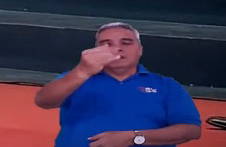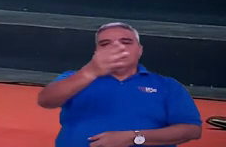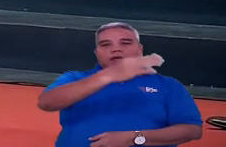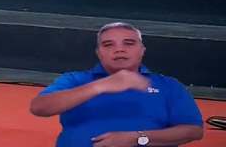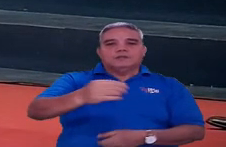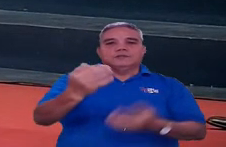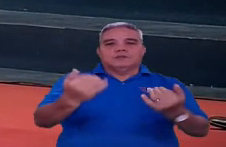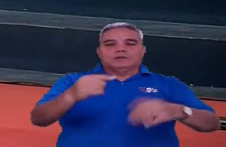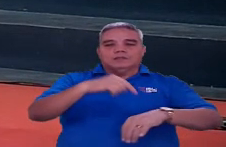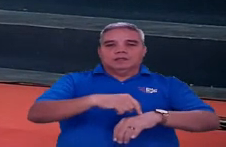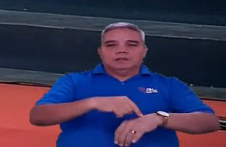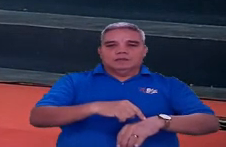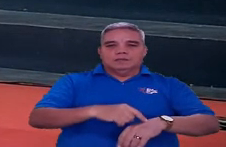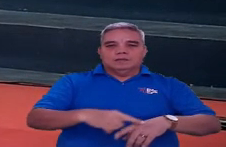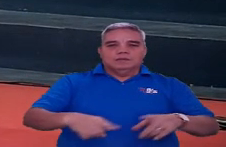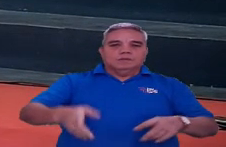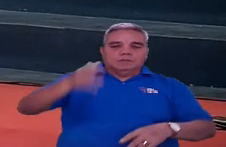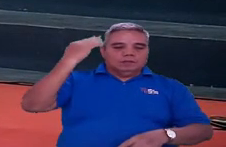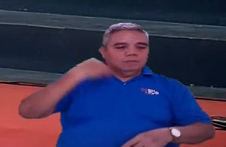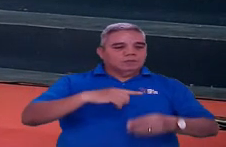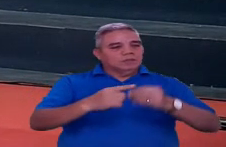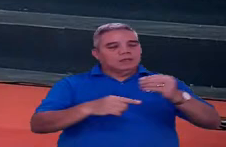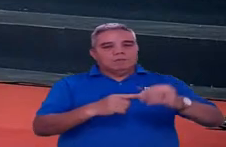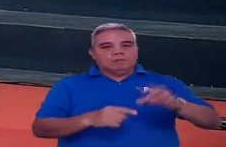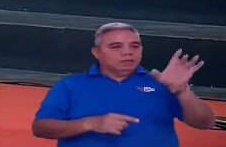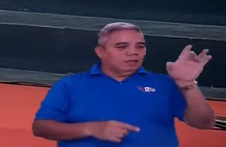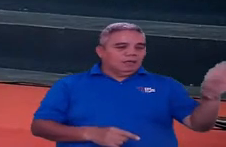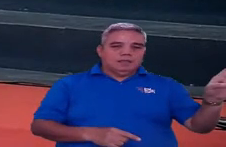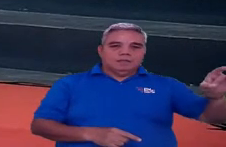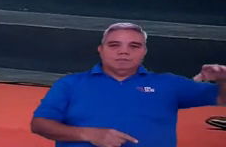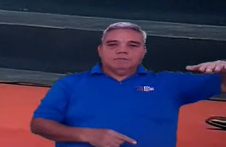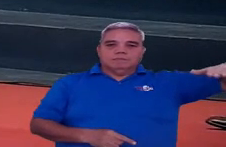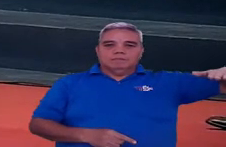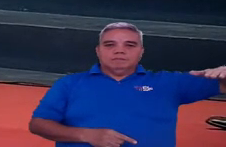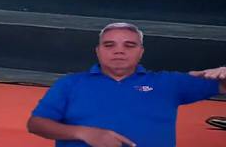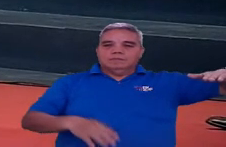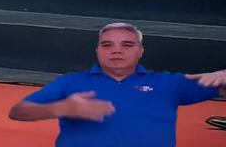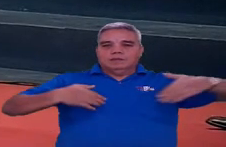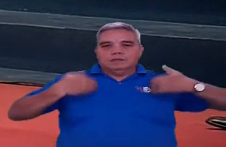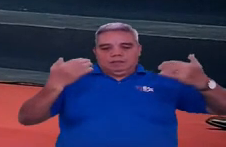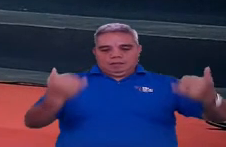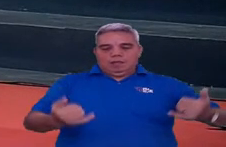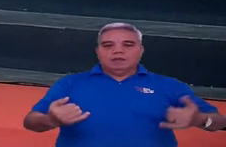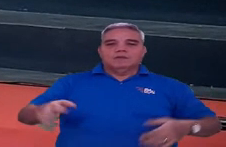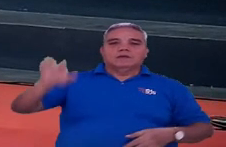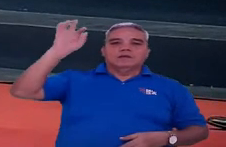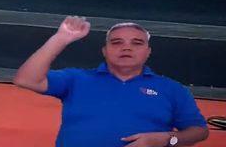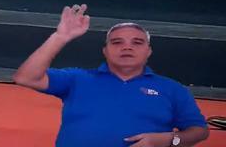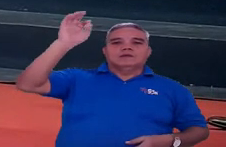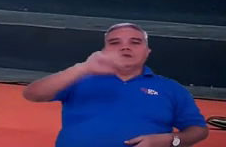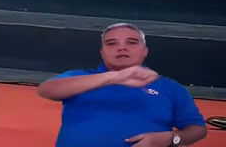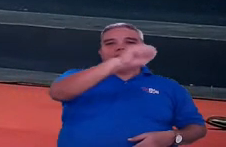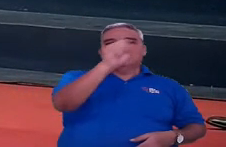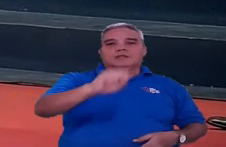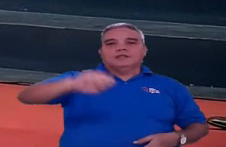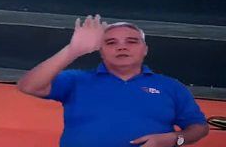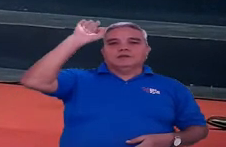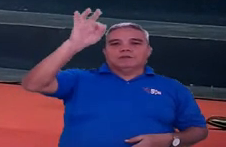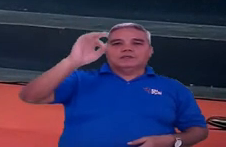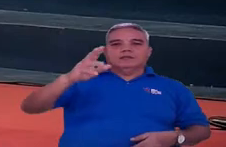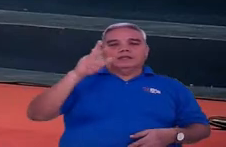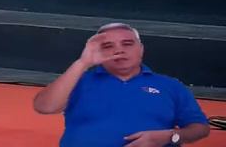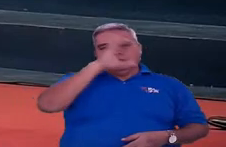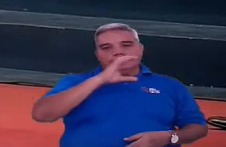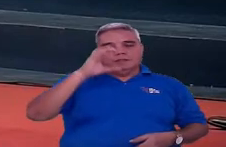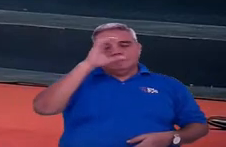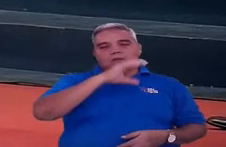during my time, Pastor Kent was just about 8 years old, I think. Now he is our senior pastor here again in